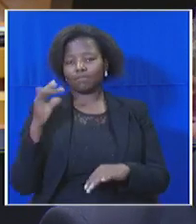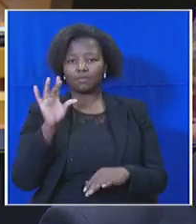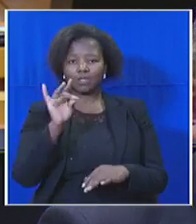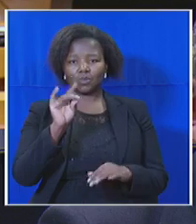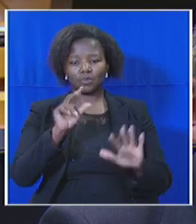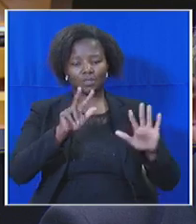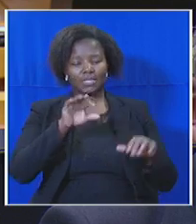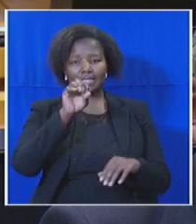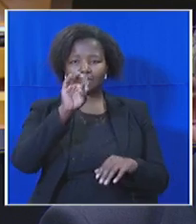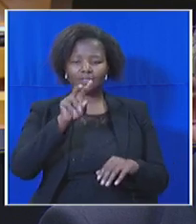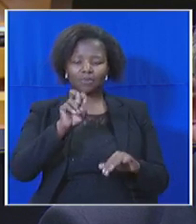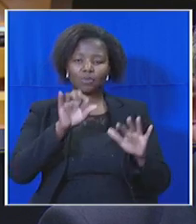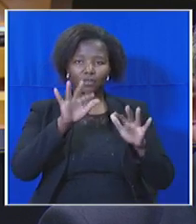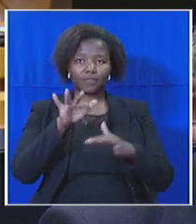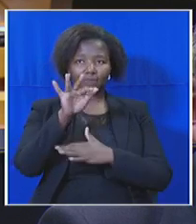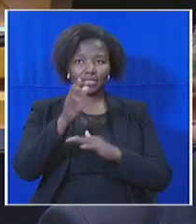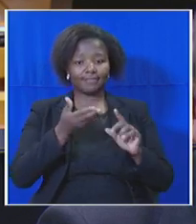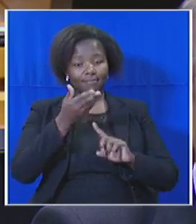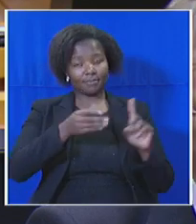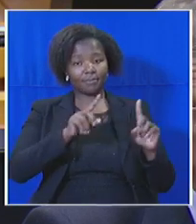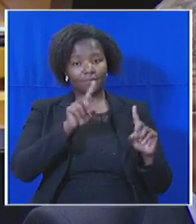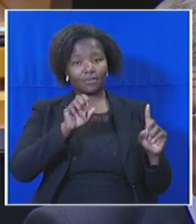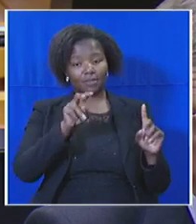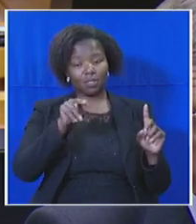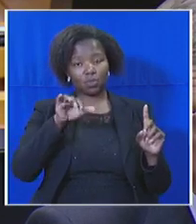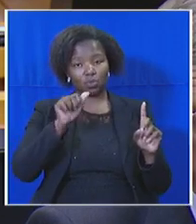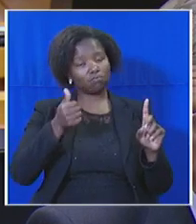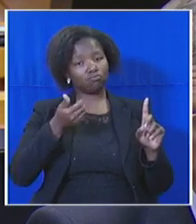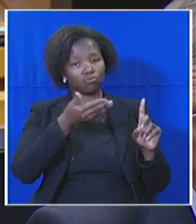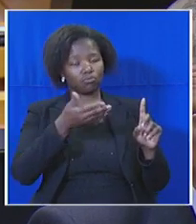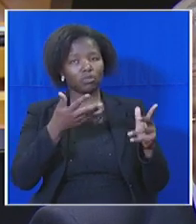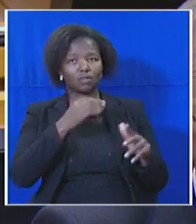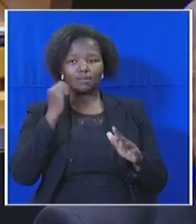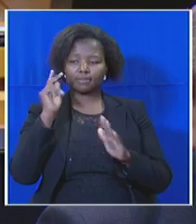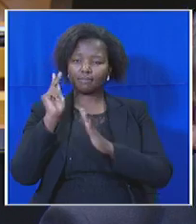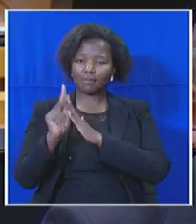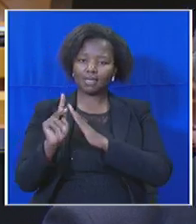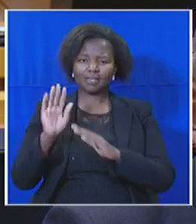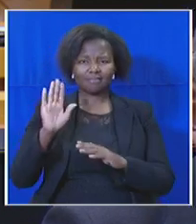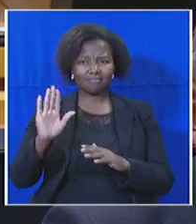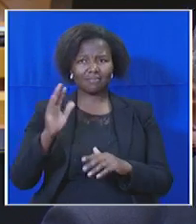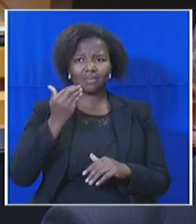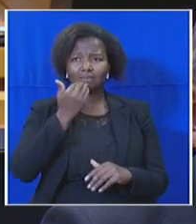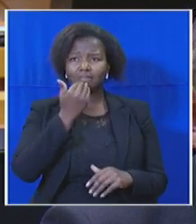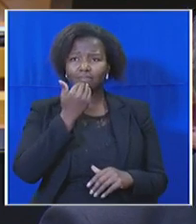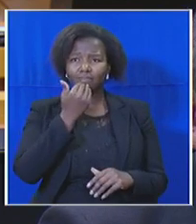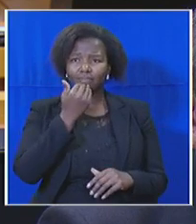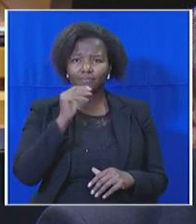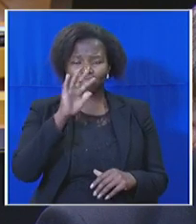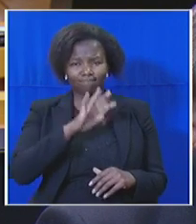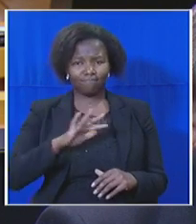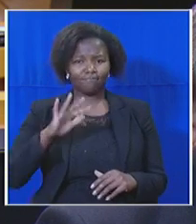2015. Notes that Zondani was convicted on the charge of murder related to the death